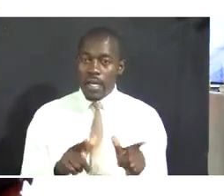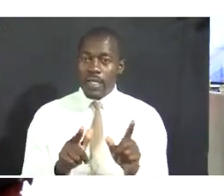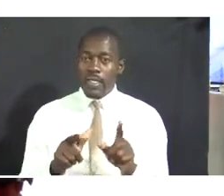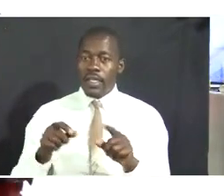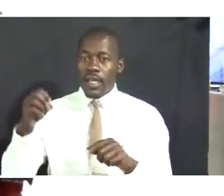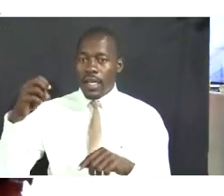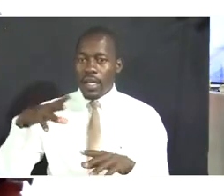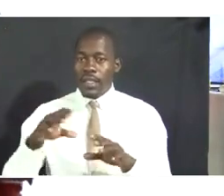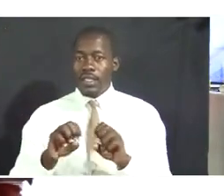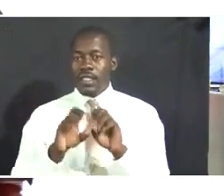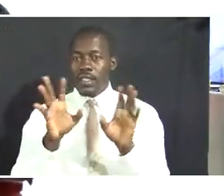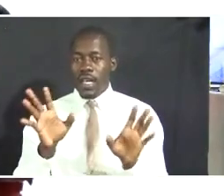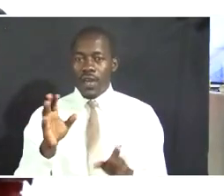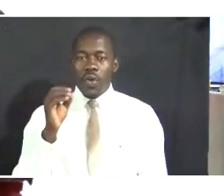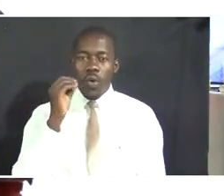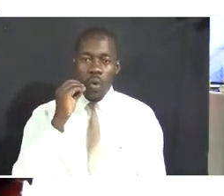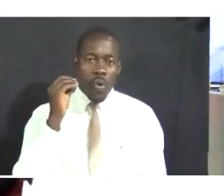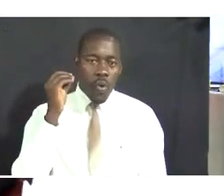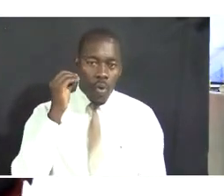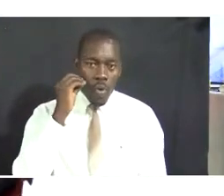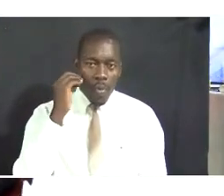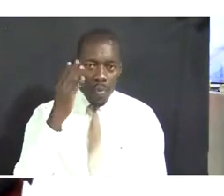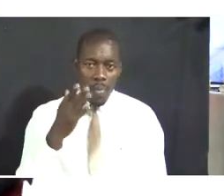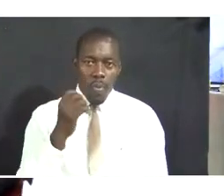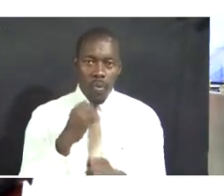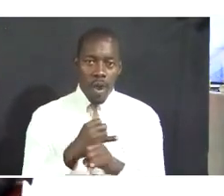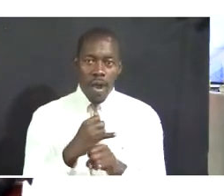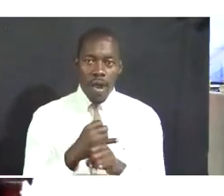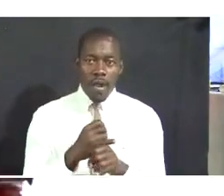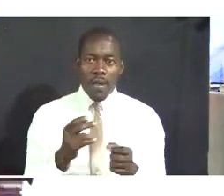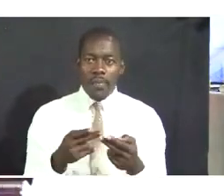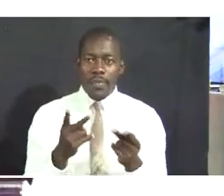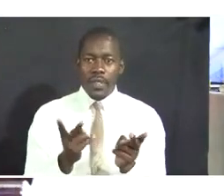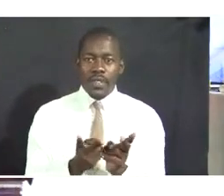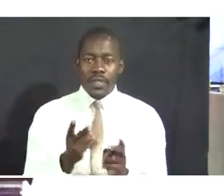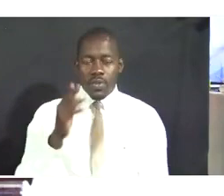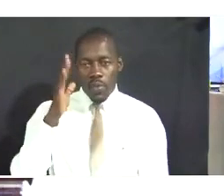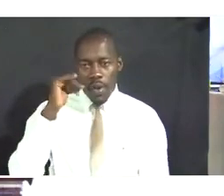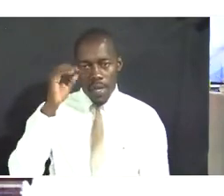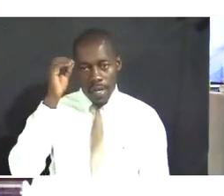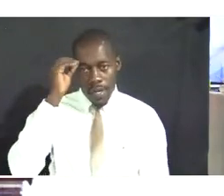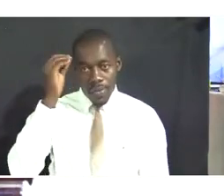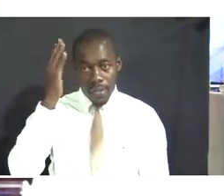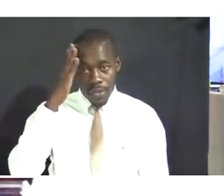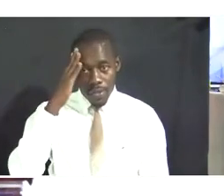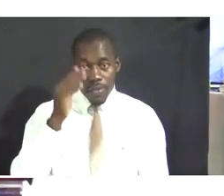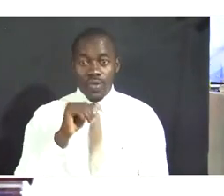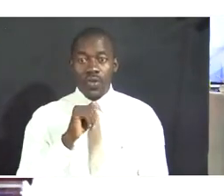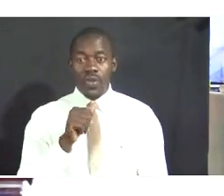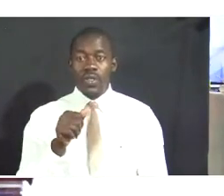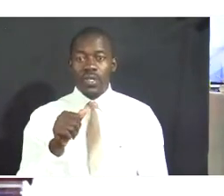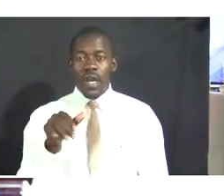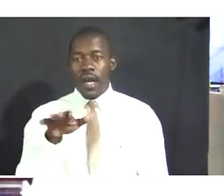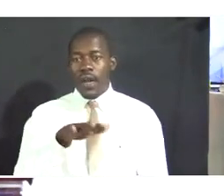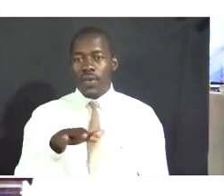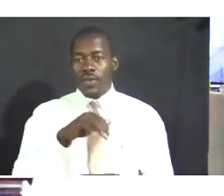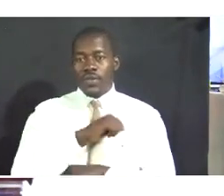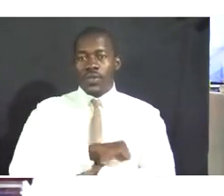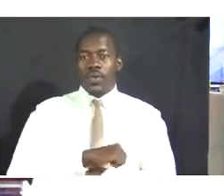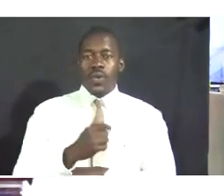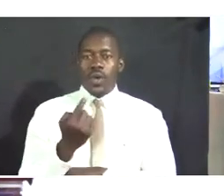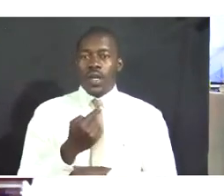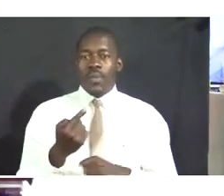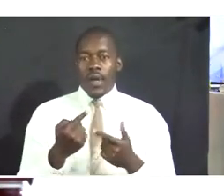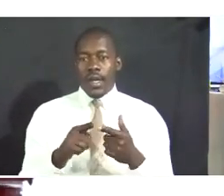shine at home, in your place of work, because we have been told education is not just in school. It's not confined only to